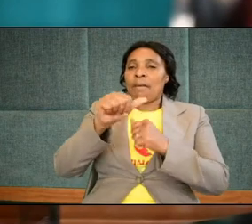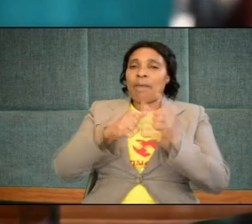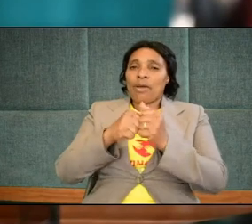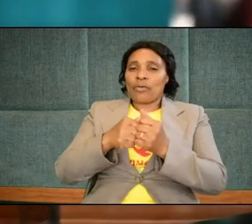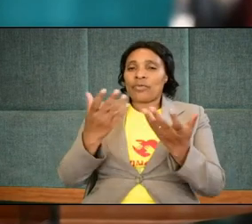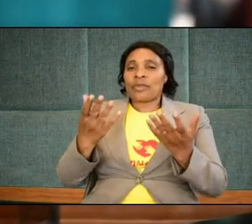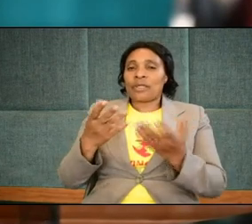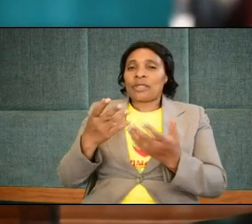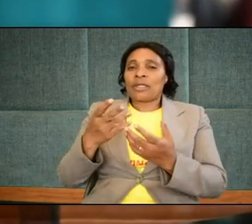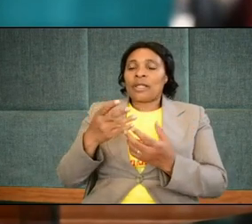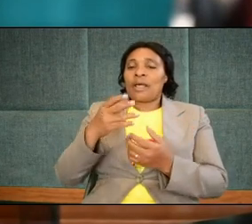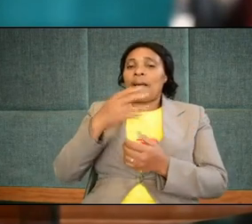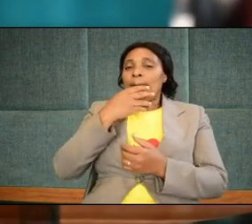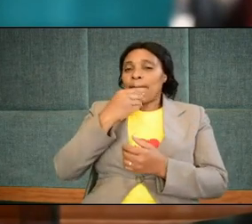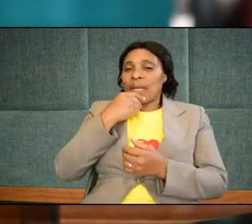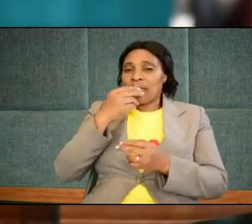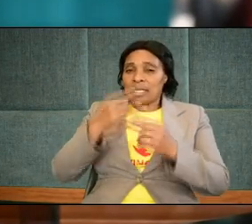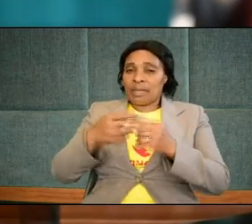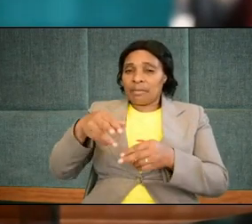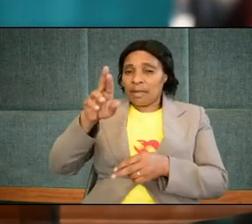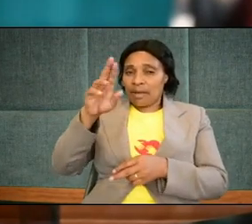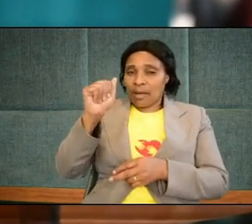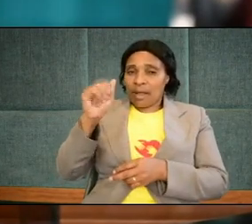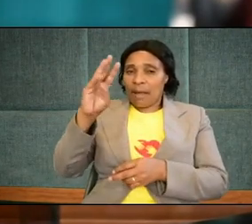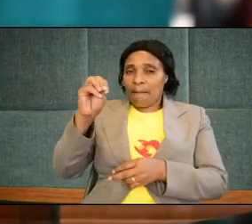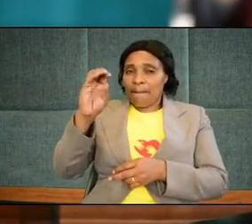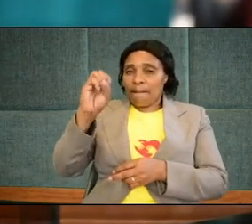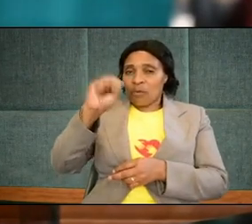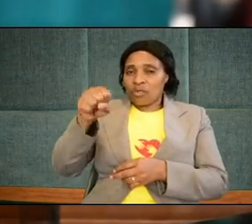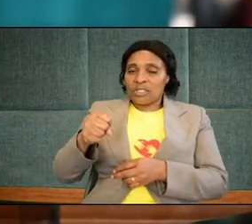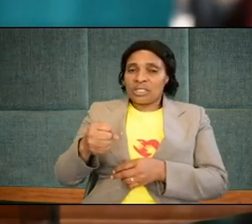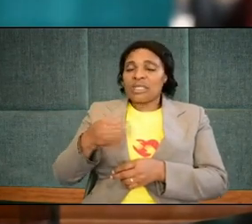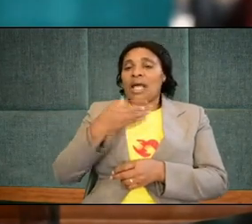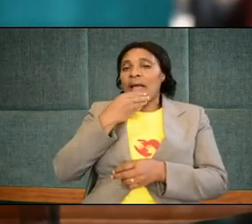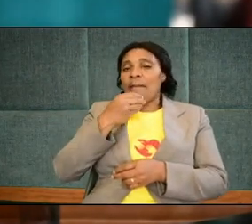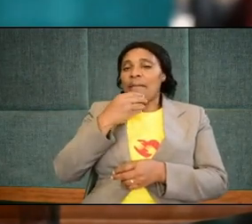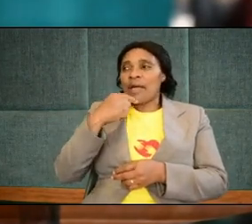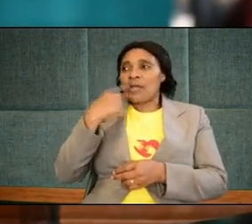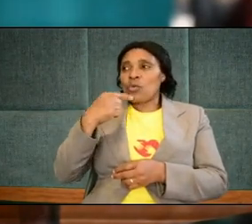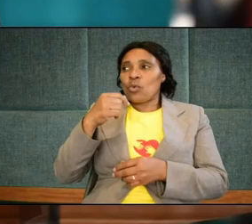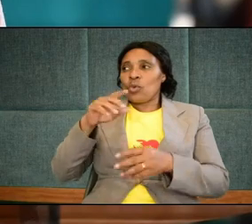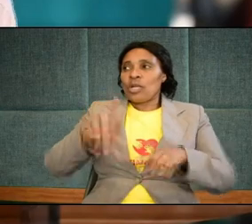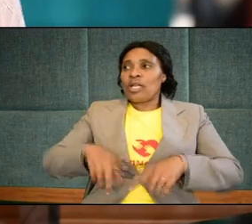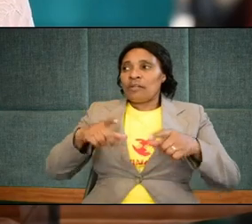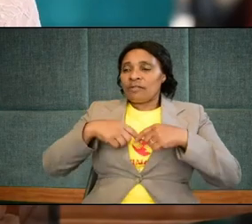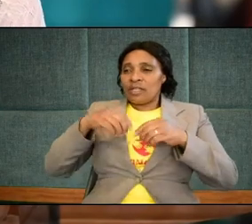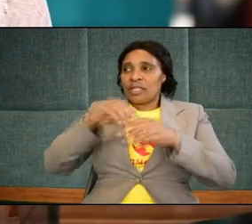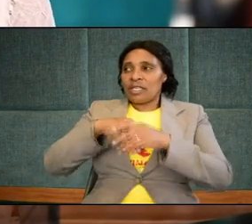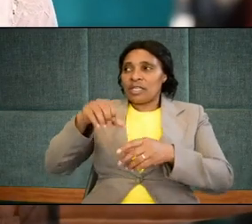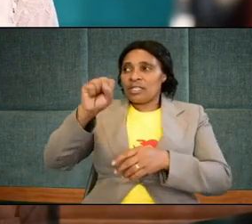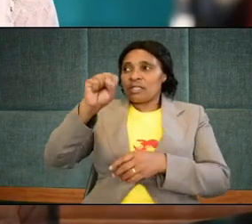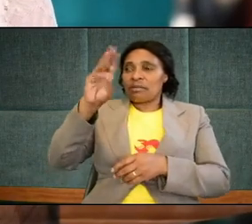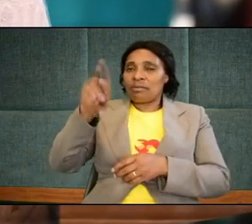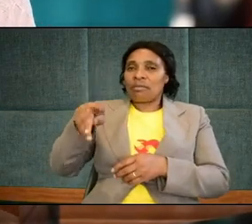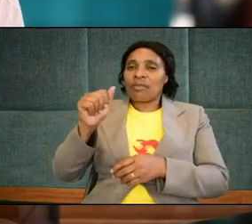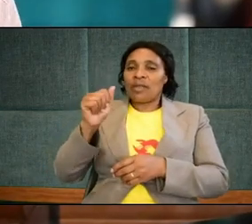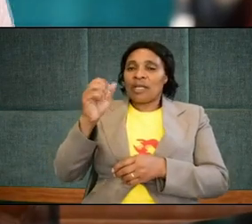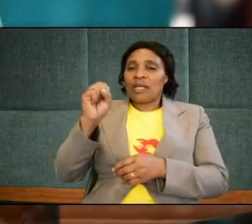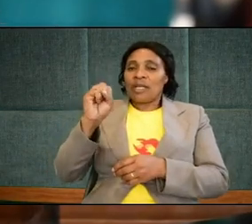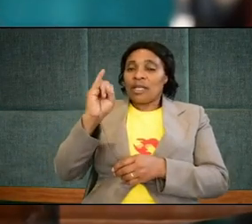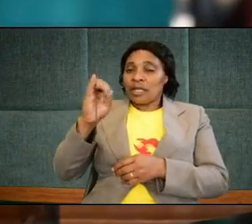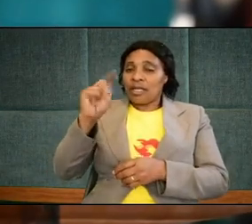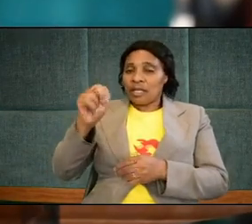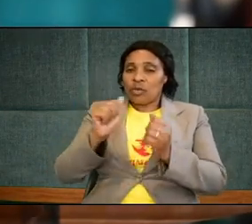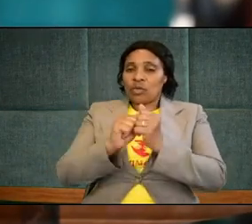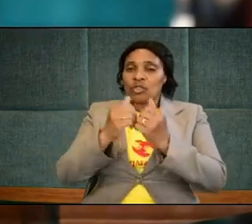guy called Ramos. Ramos is a man that lives in Spain with his wife and 3 children. He was